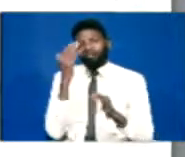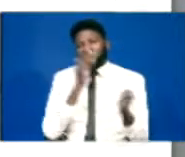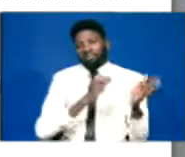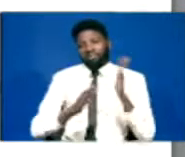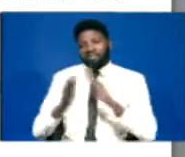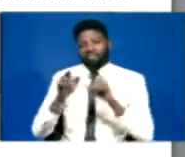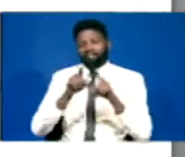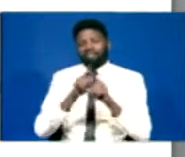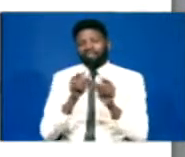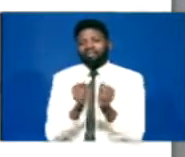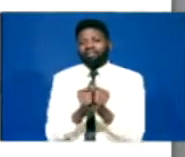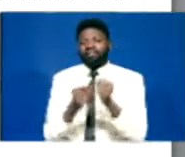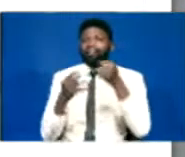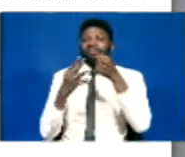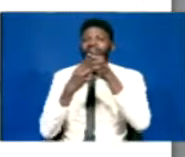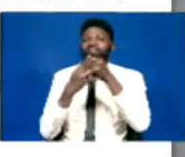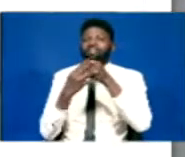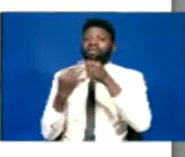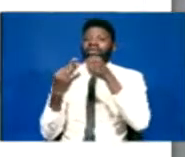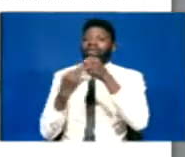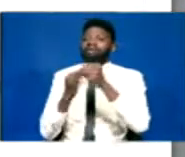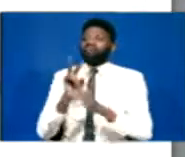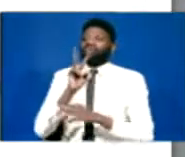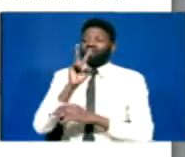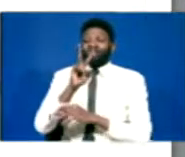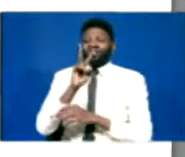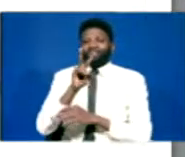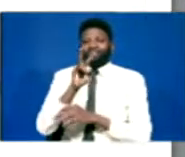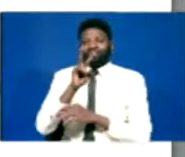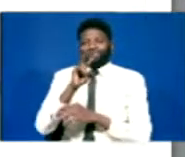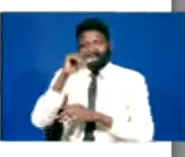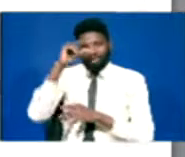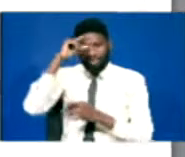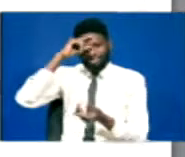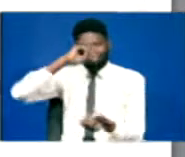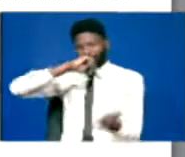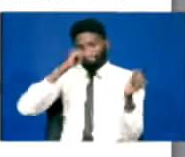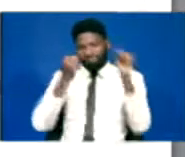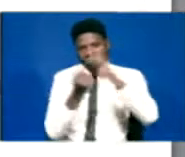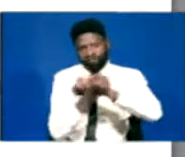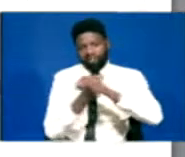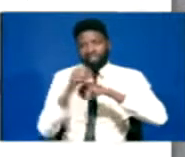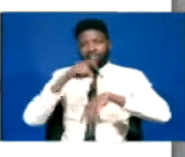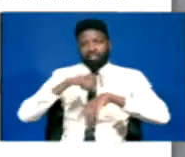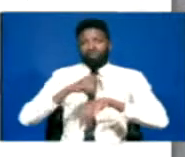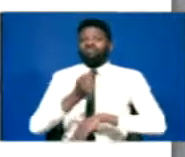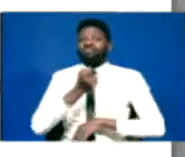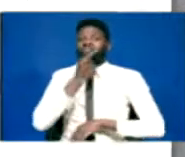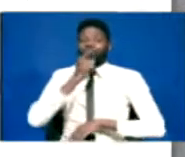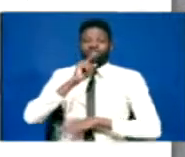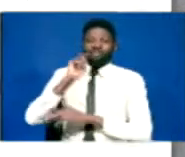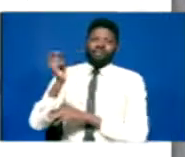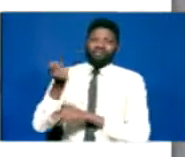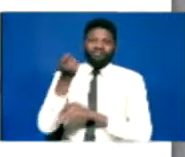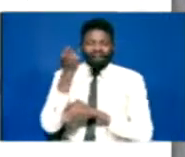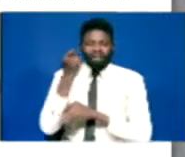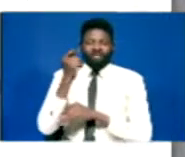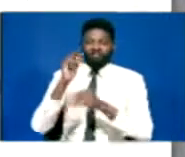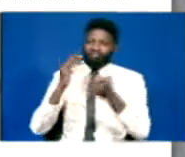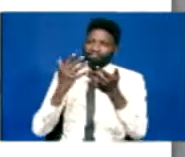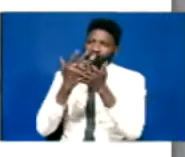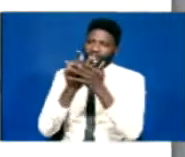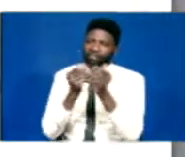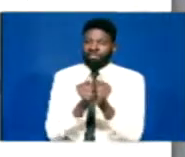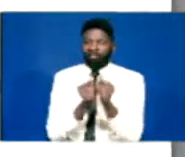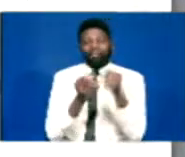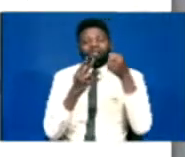coup against the then president, the late Daniel Toroitich Arap Moi. He was in prison for that period between 82 up to